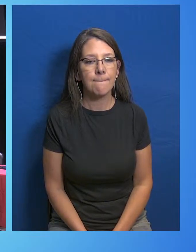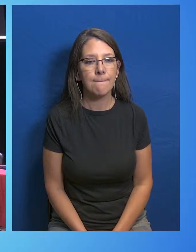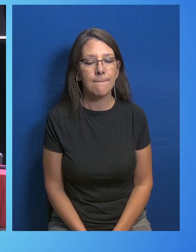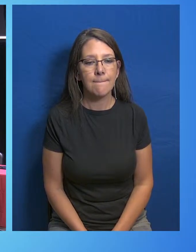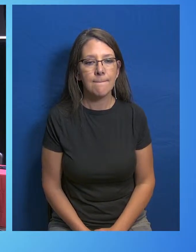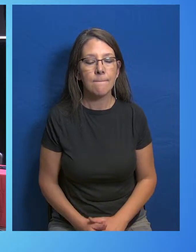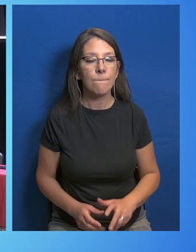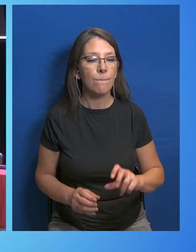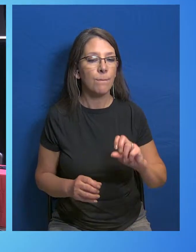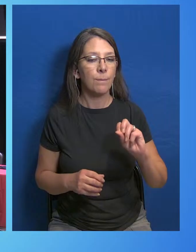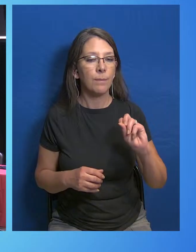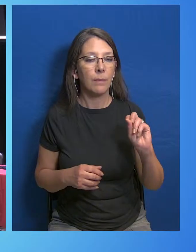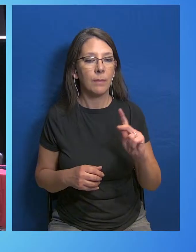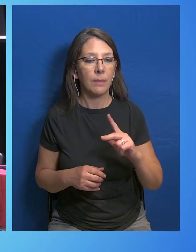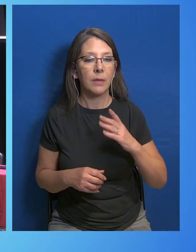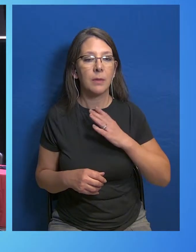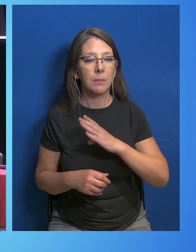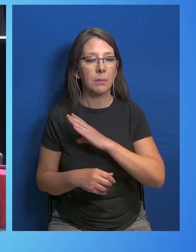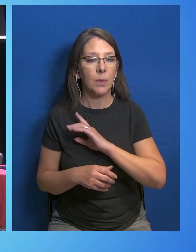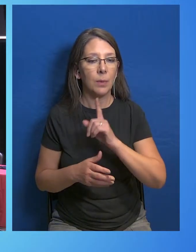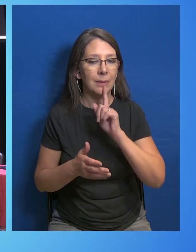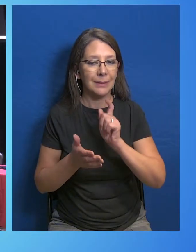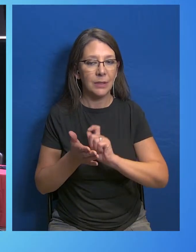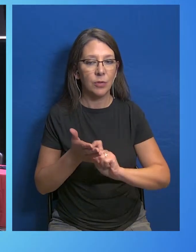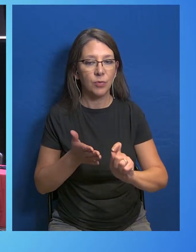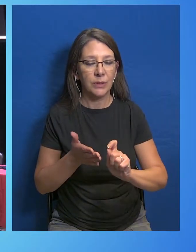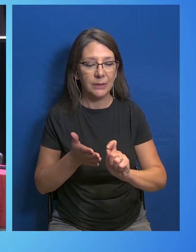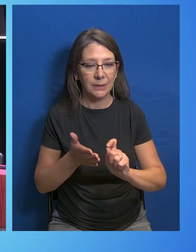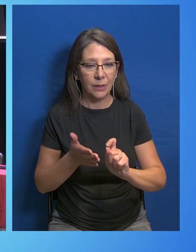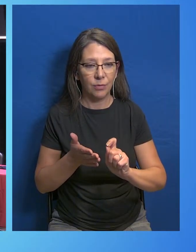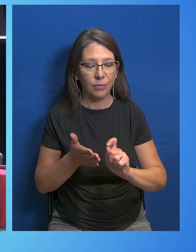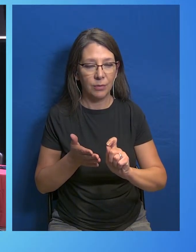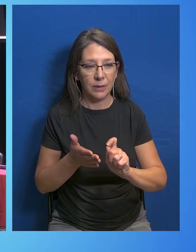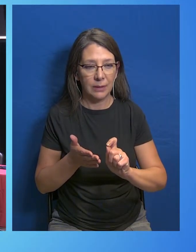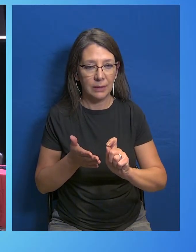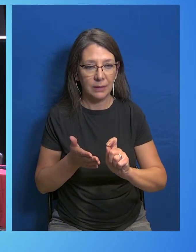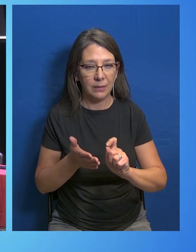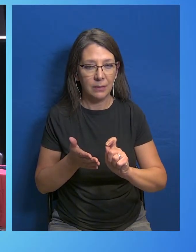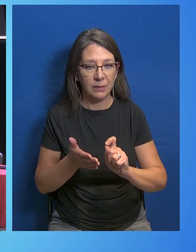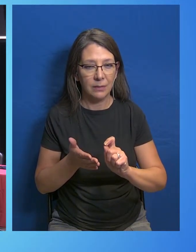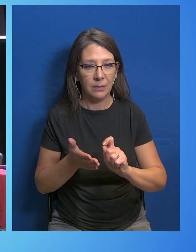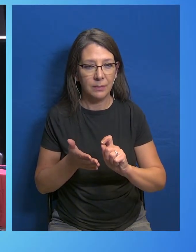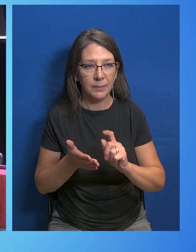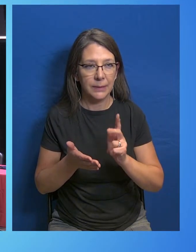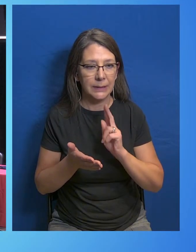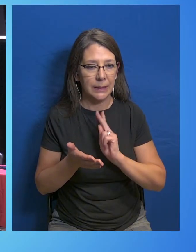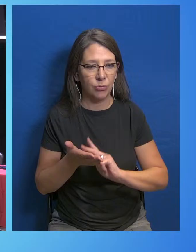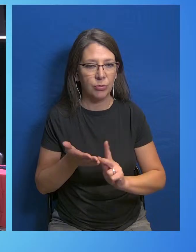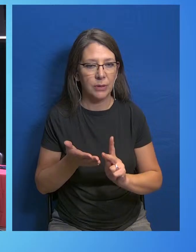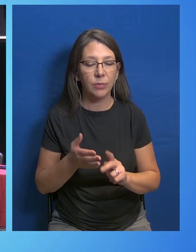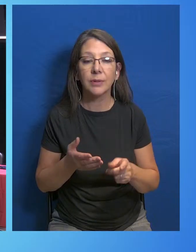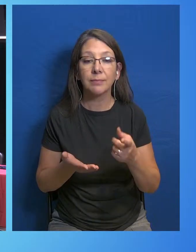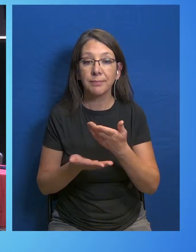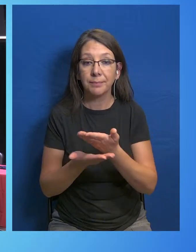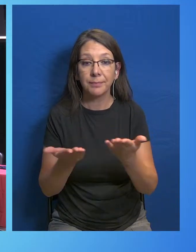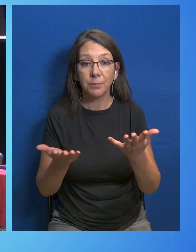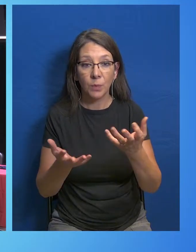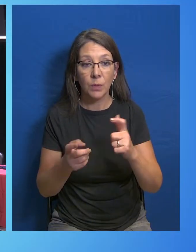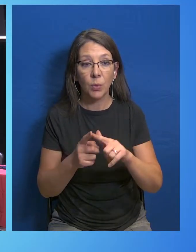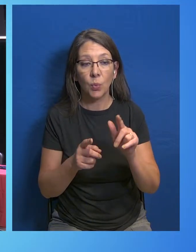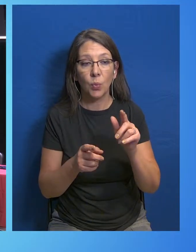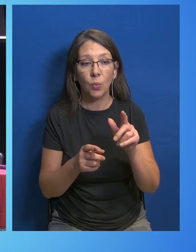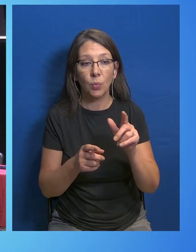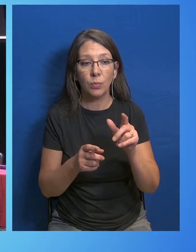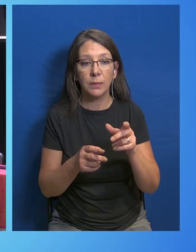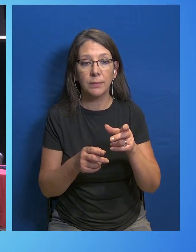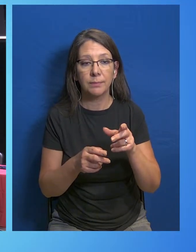Okay, so for board secretary, do we have anybody, would anybody like to nominate someone for secretary?